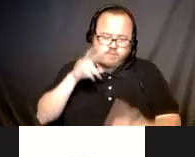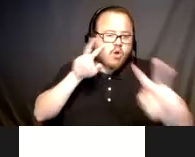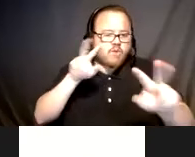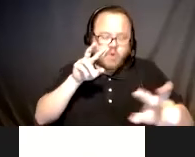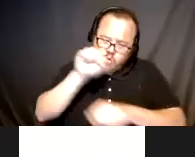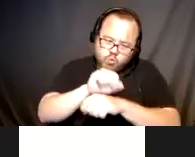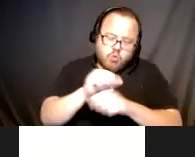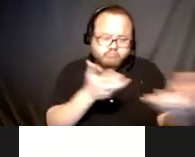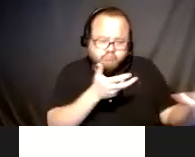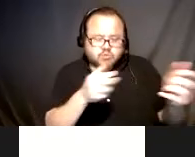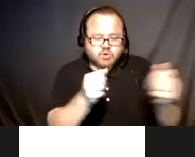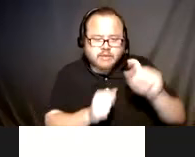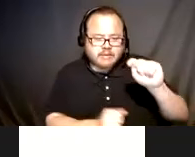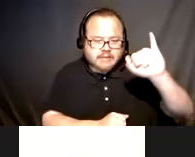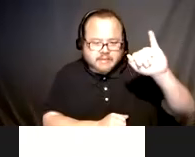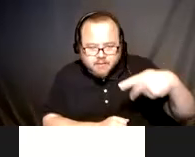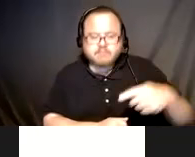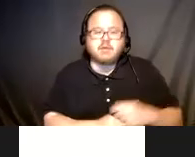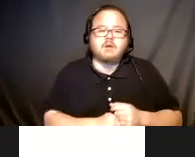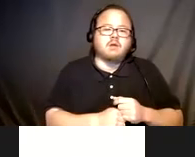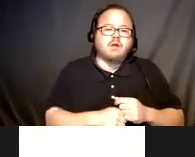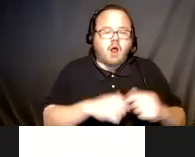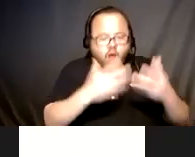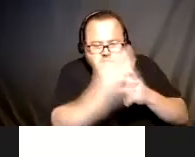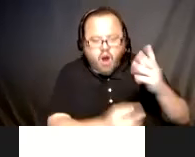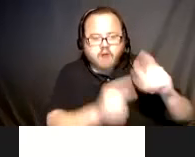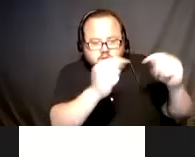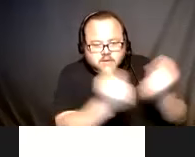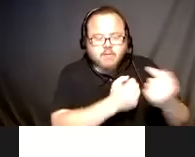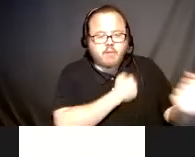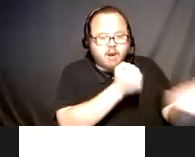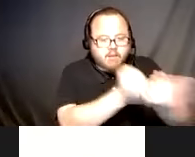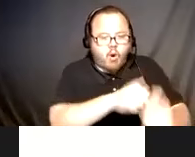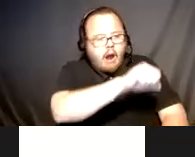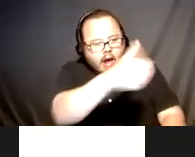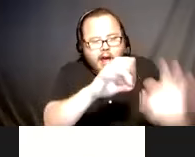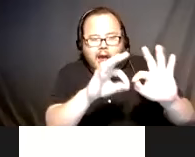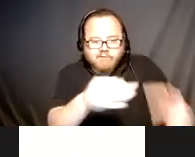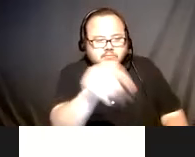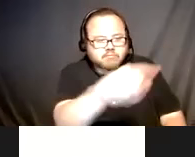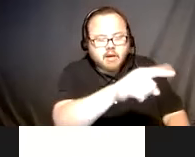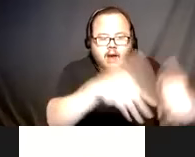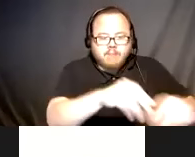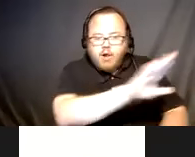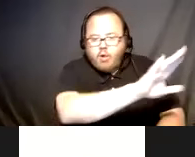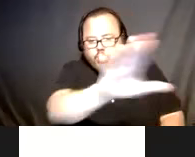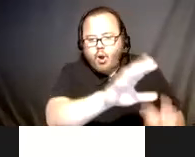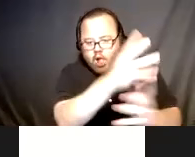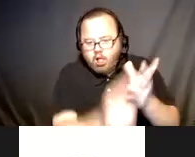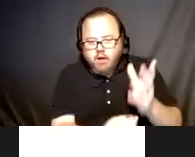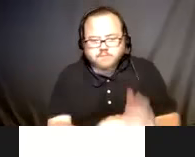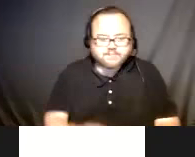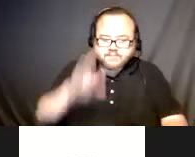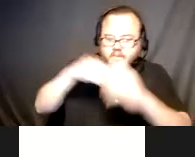TIP and being a part of the loss team to be able to support other families in this loss. Hi,